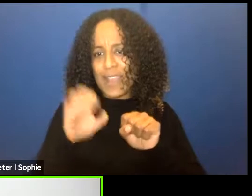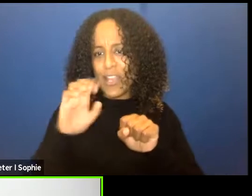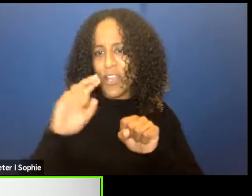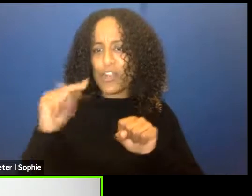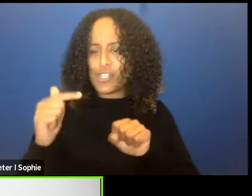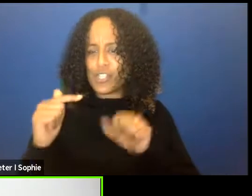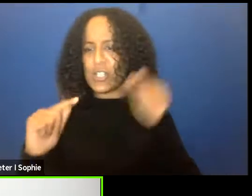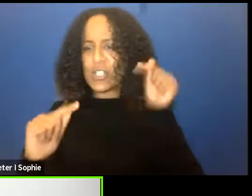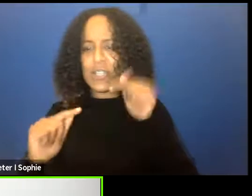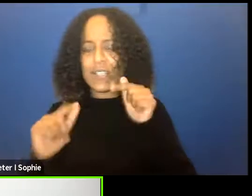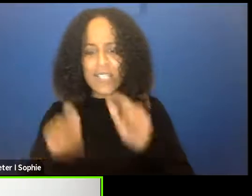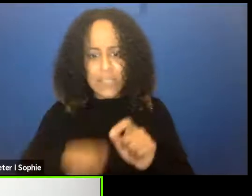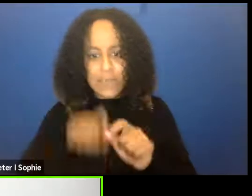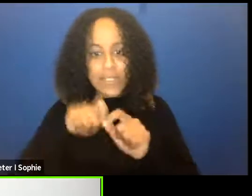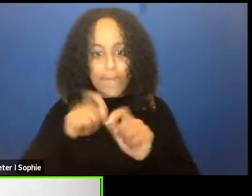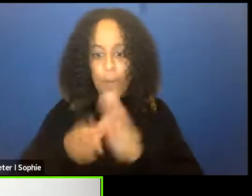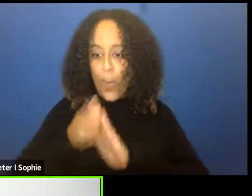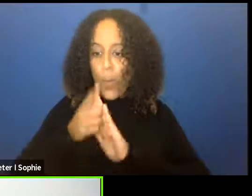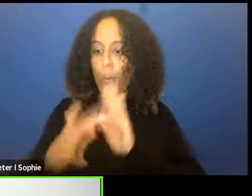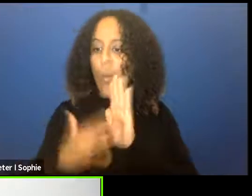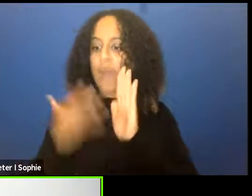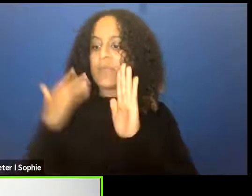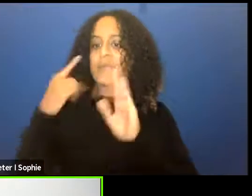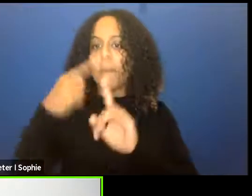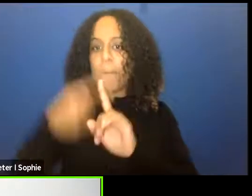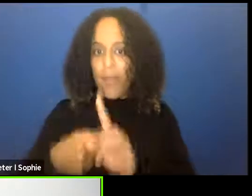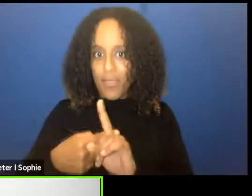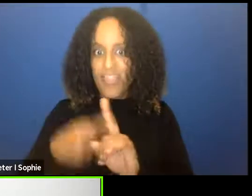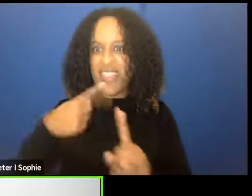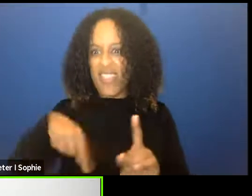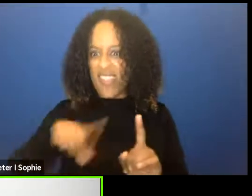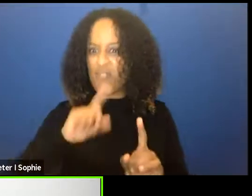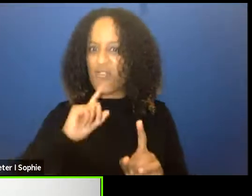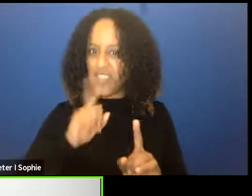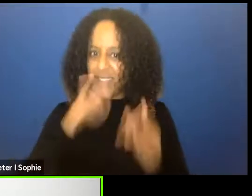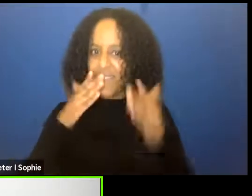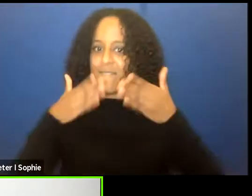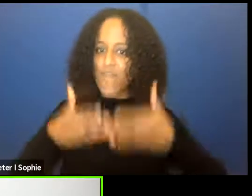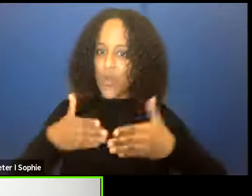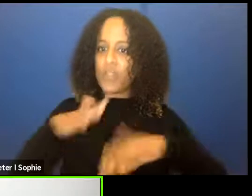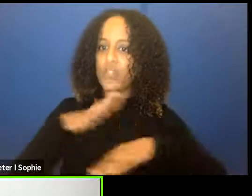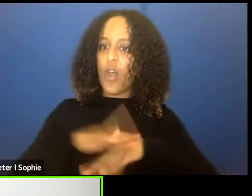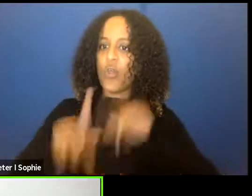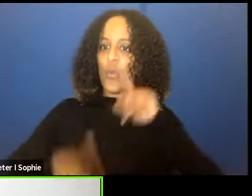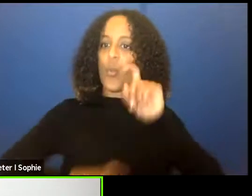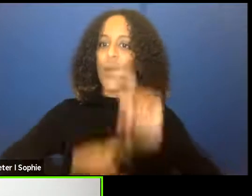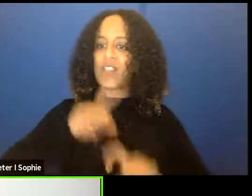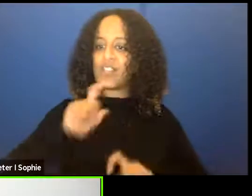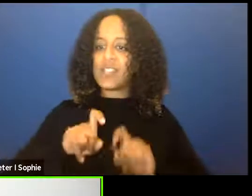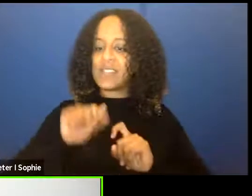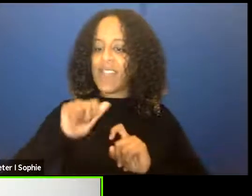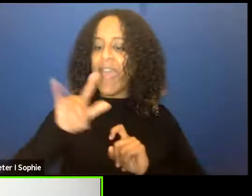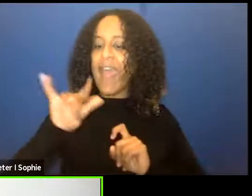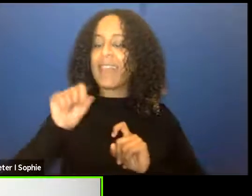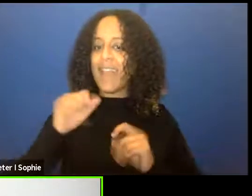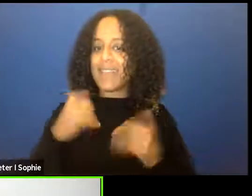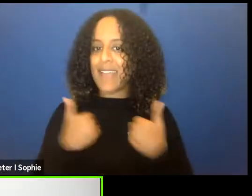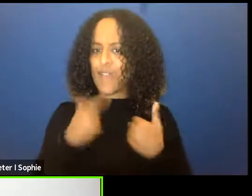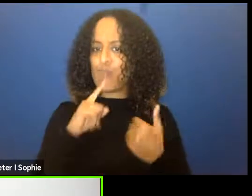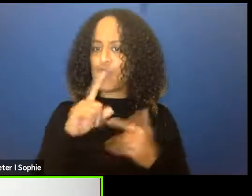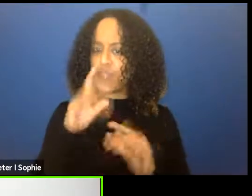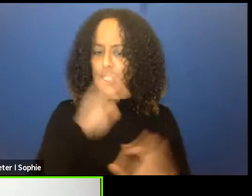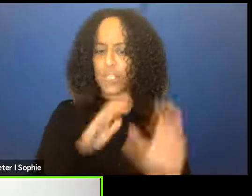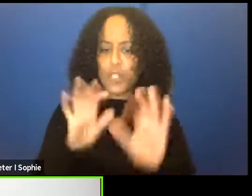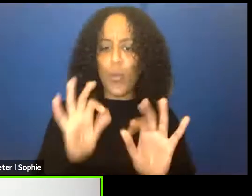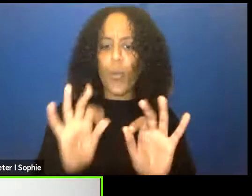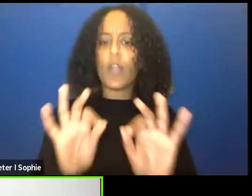specific moments, like once a month or something, where they really just focus on the questions allies have and really exploring those questions, so